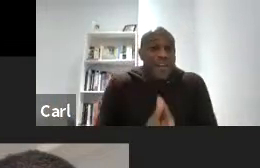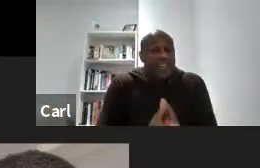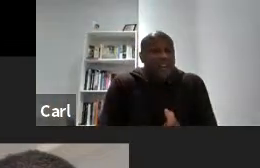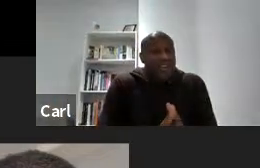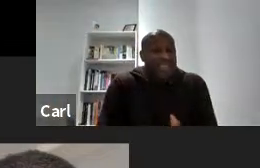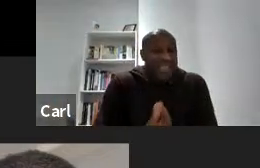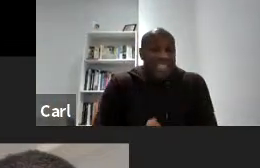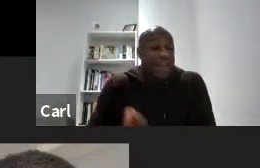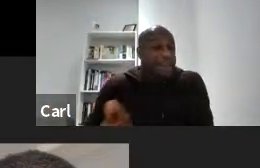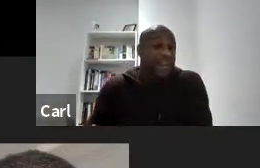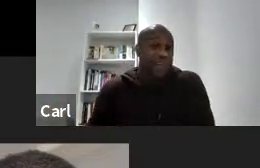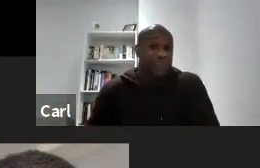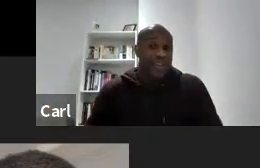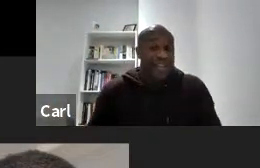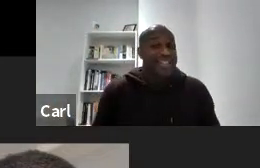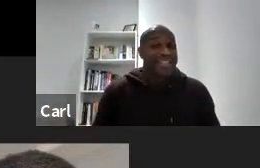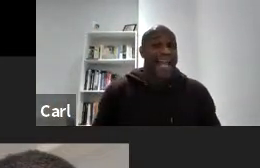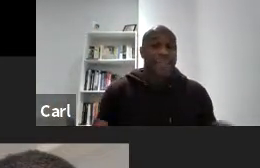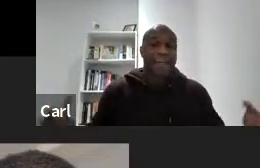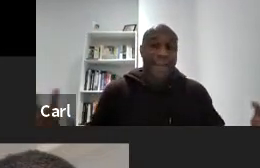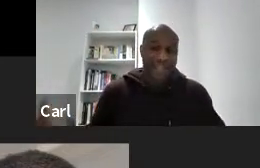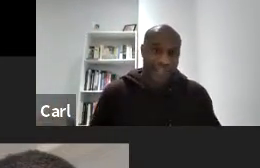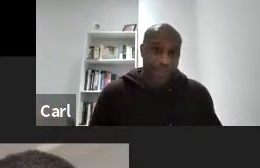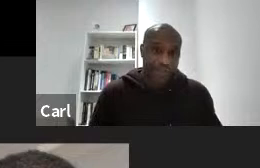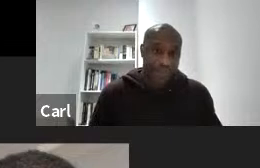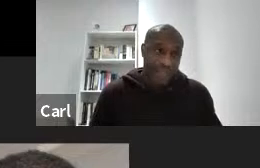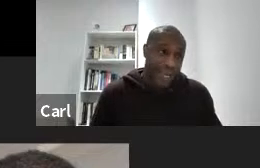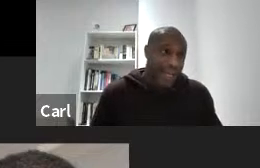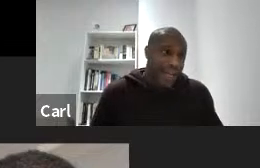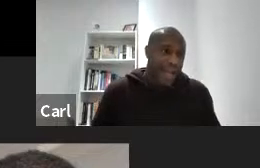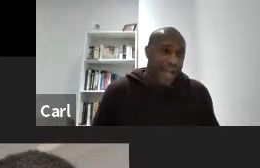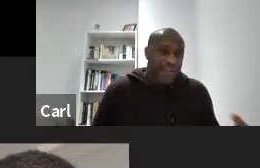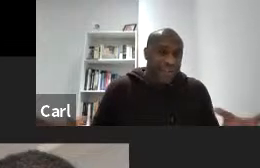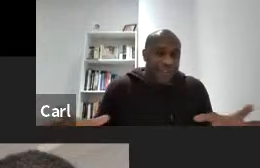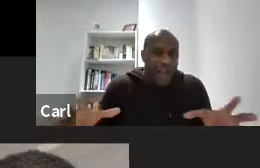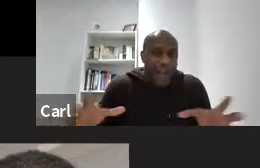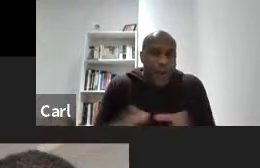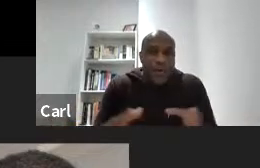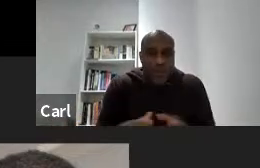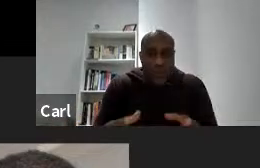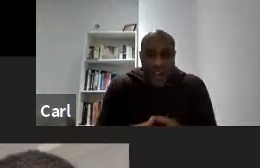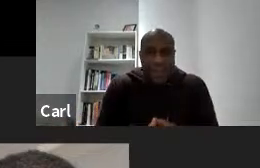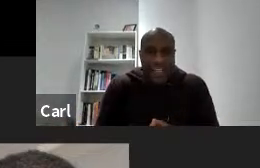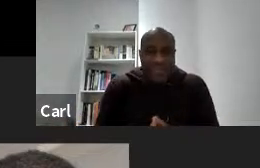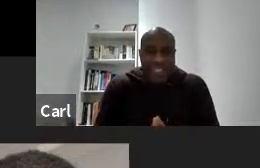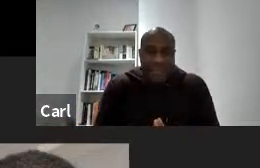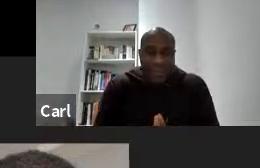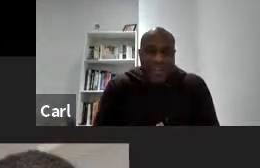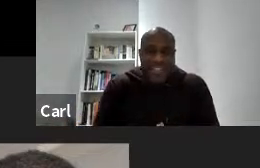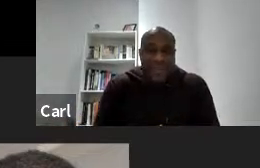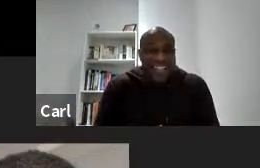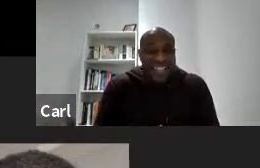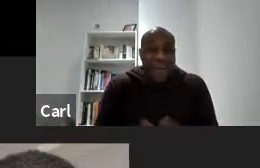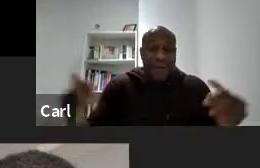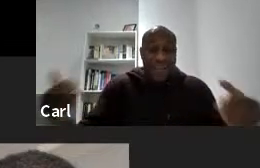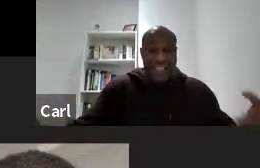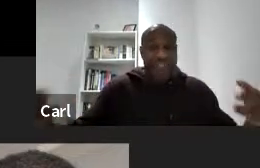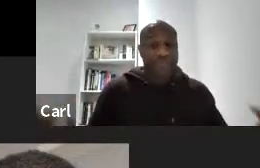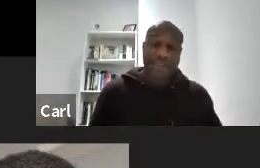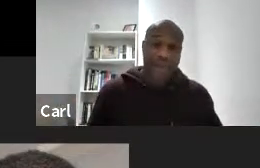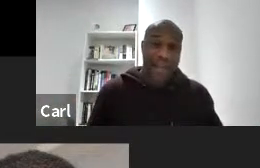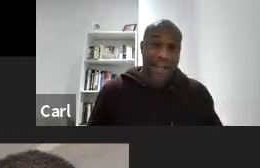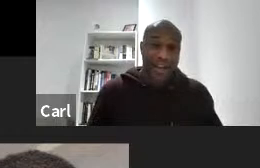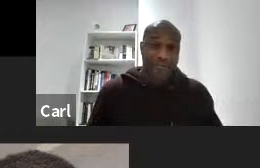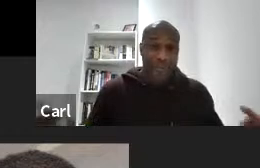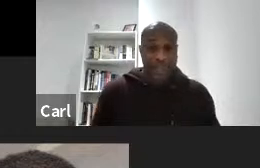to then constantly iterate and pivot is to get momentum, okay? And the only way, I believe, to get momentum is to get